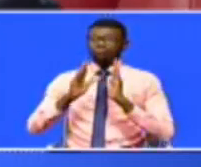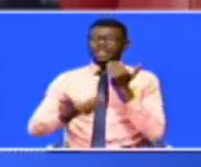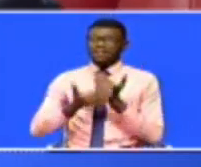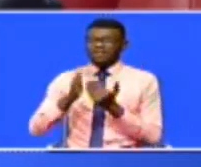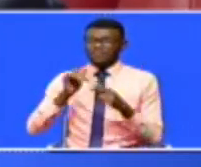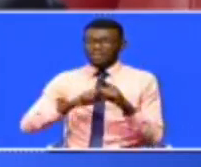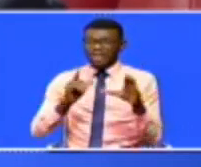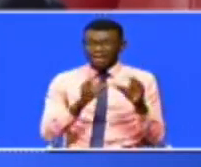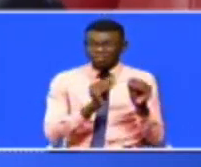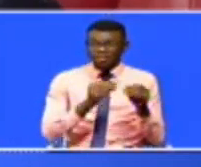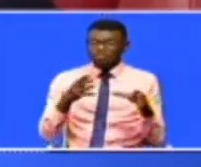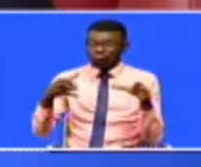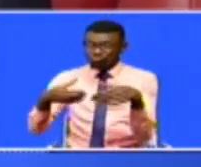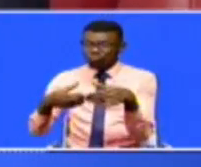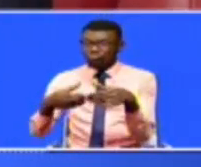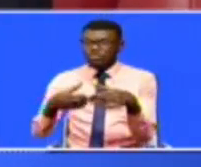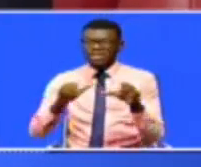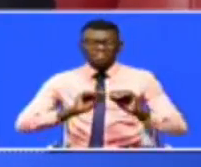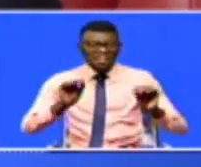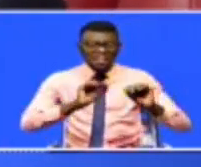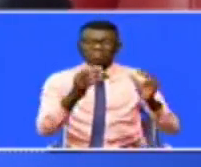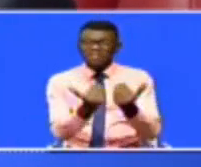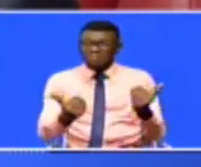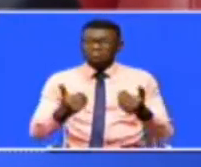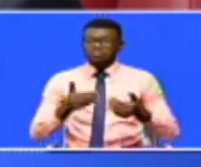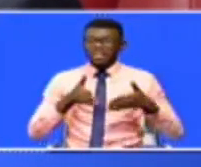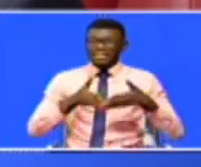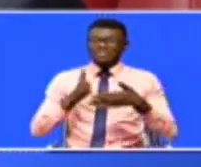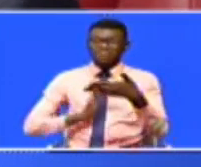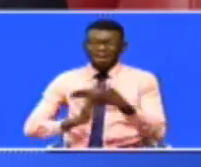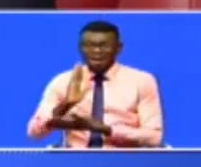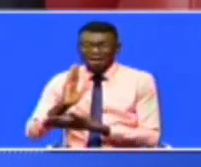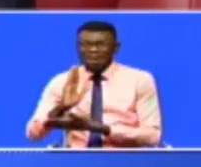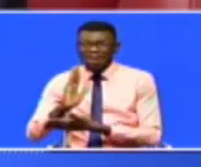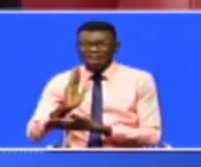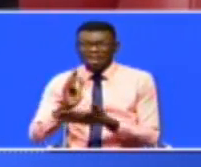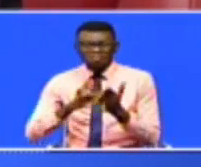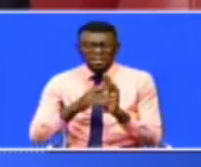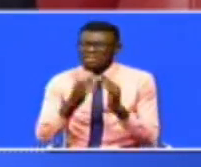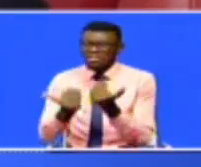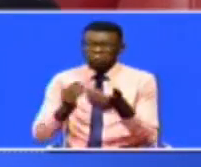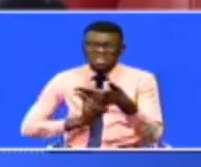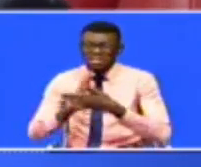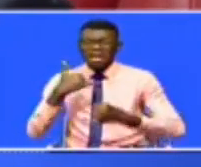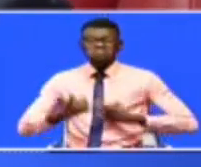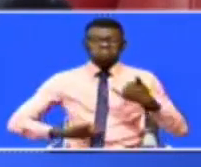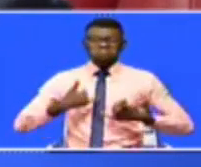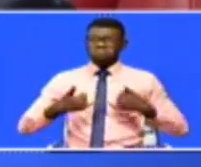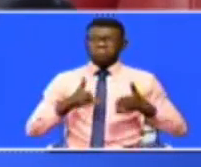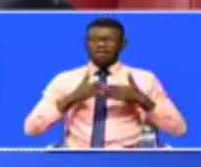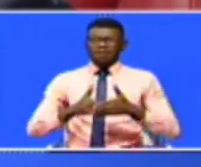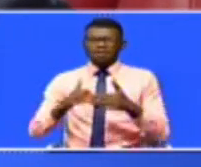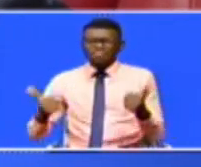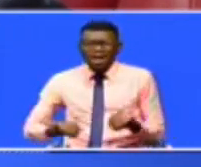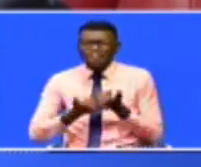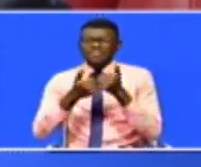meeting. So we have trained our children sex is a right, and that it is your right to experience sexual pleasure. What happens